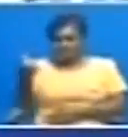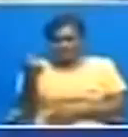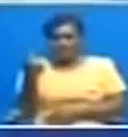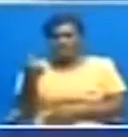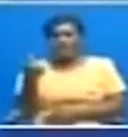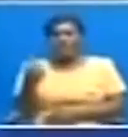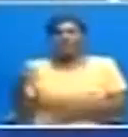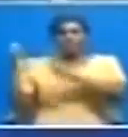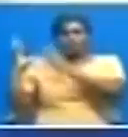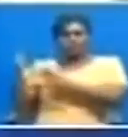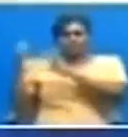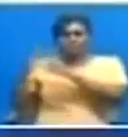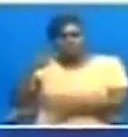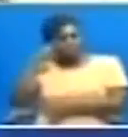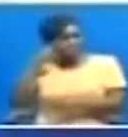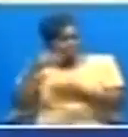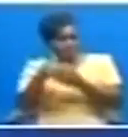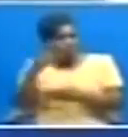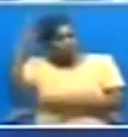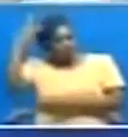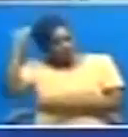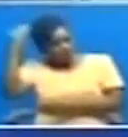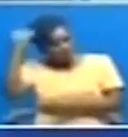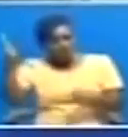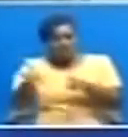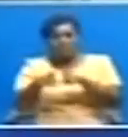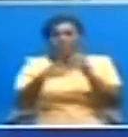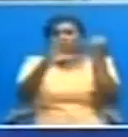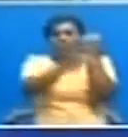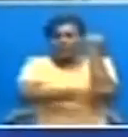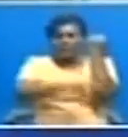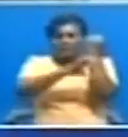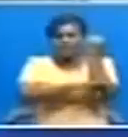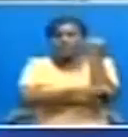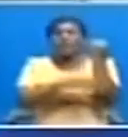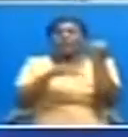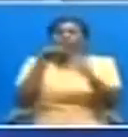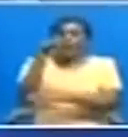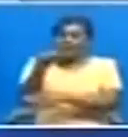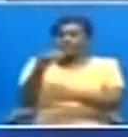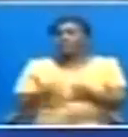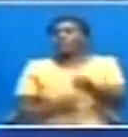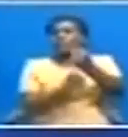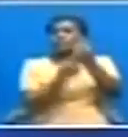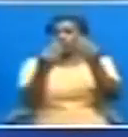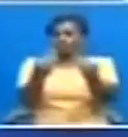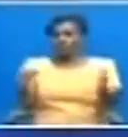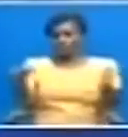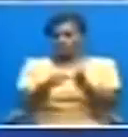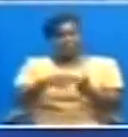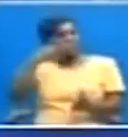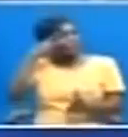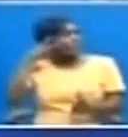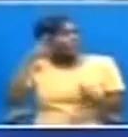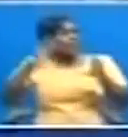the brunt of terror given its proximity with Somalia. The country has always urged for international support to combat the vice, saying terror